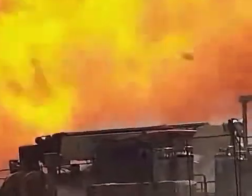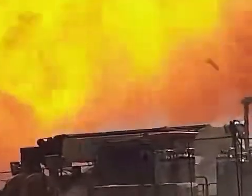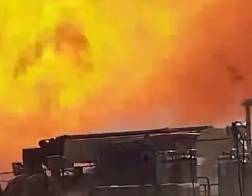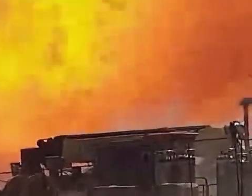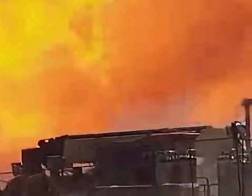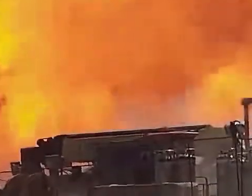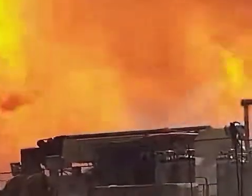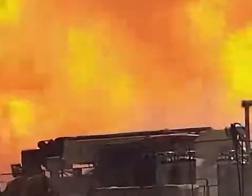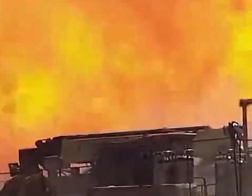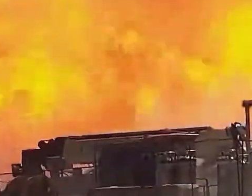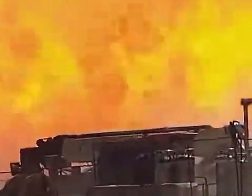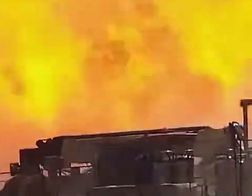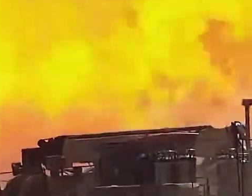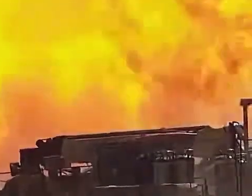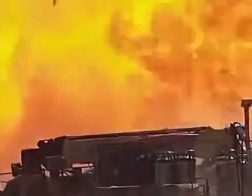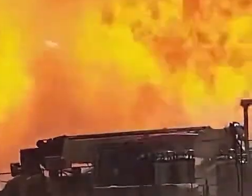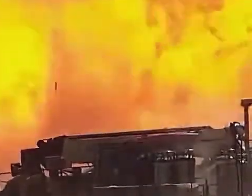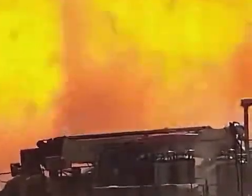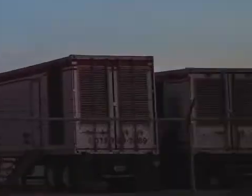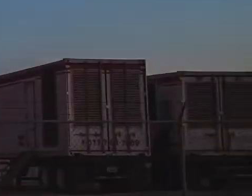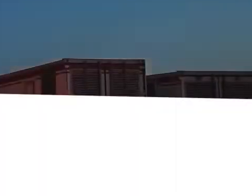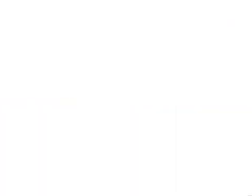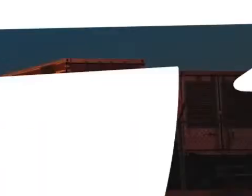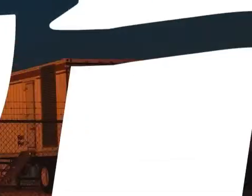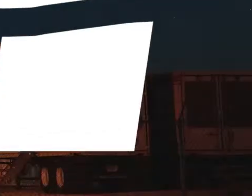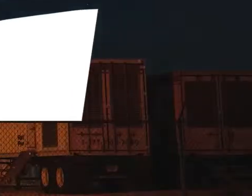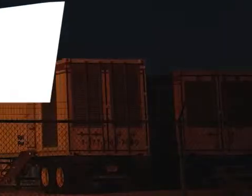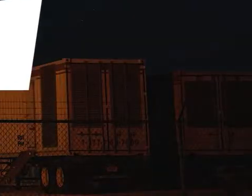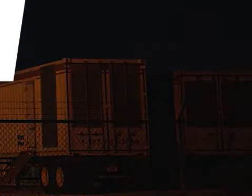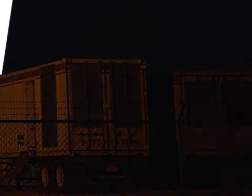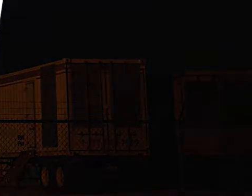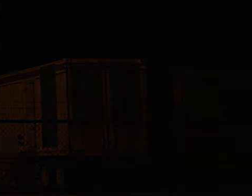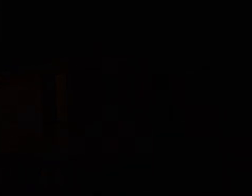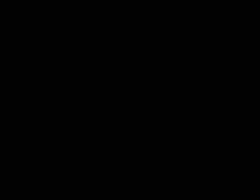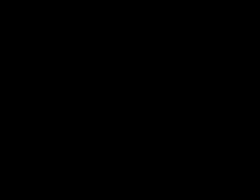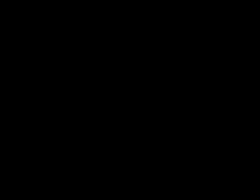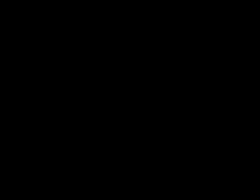Yikes. You read? We don't need any more of these.